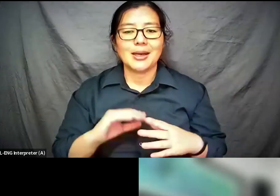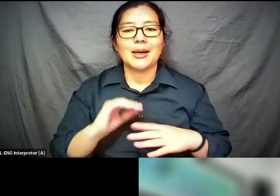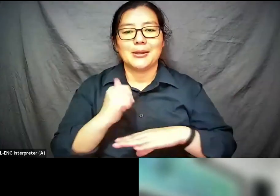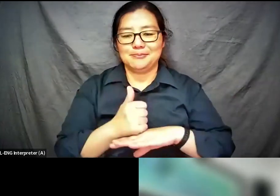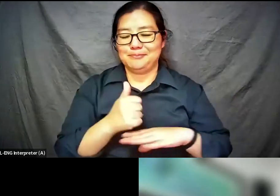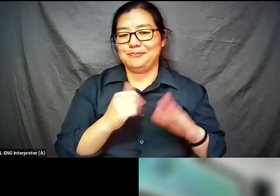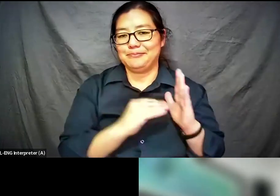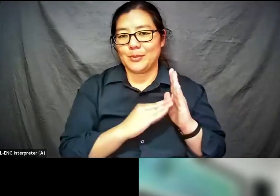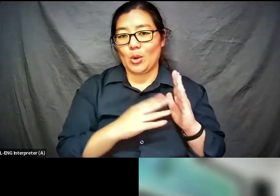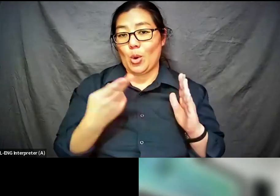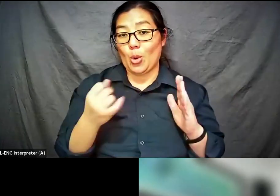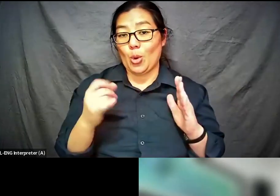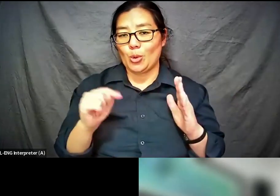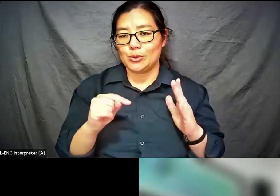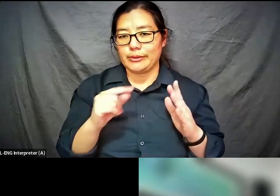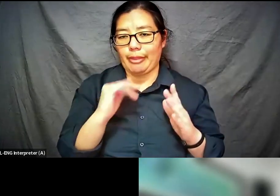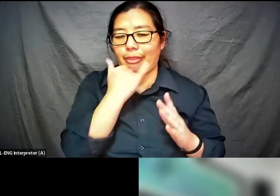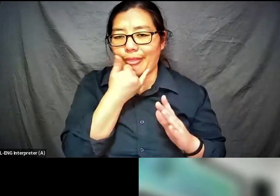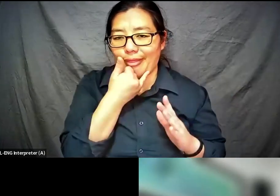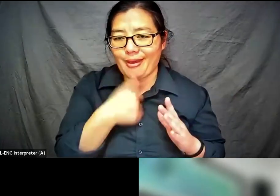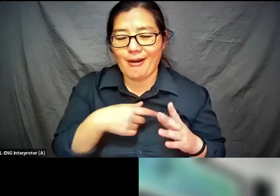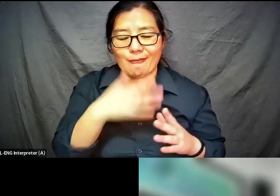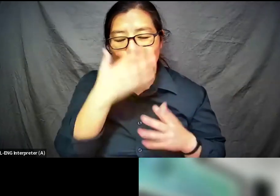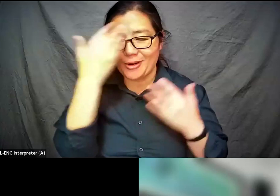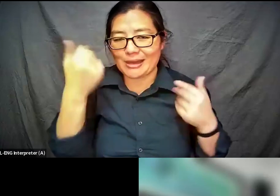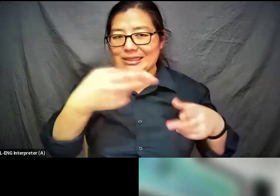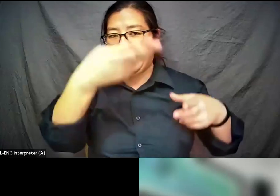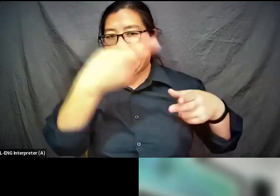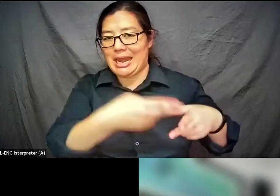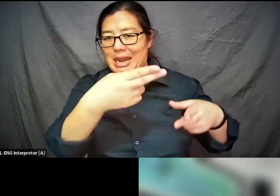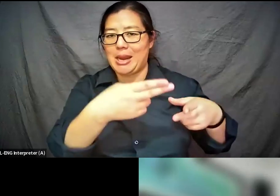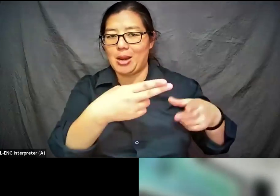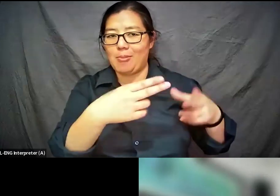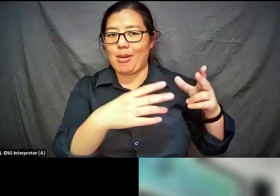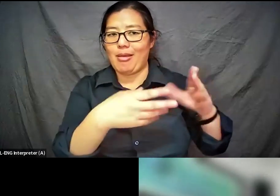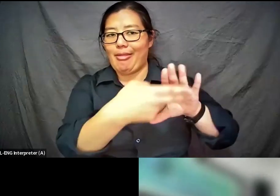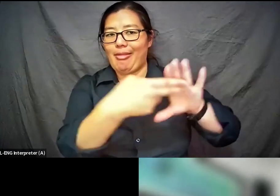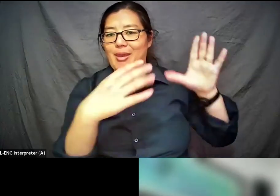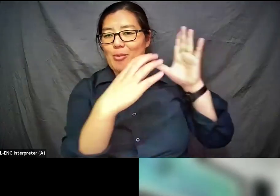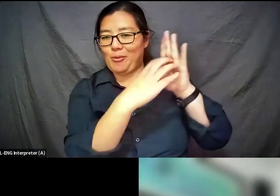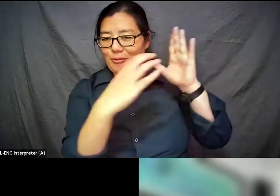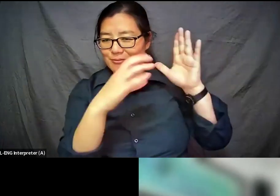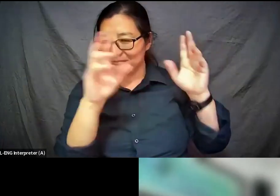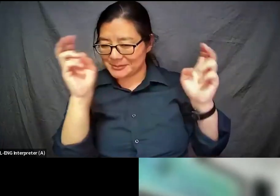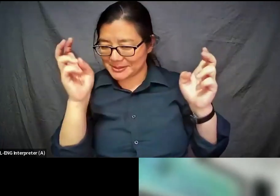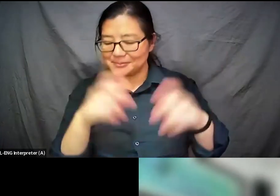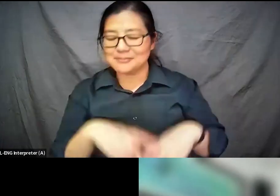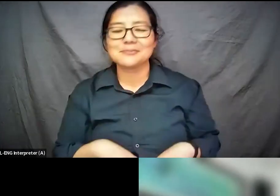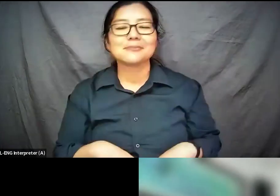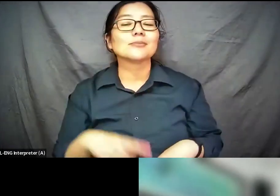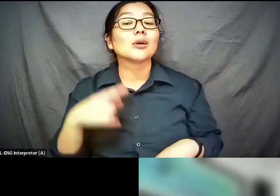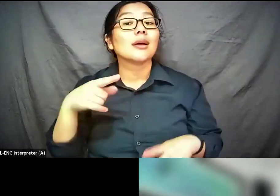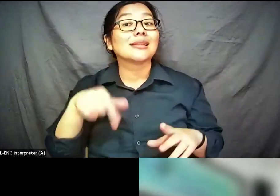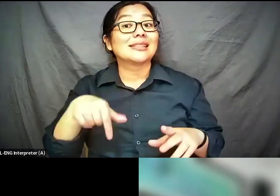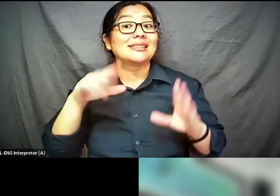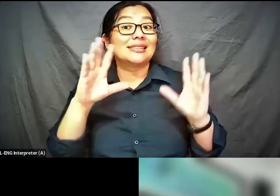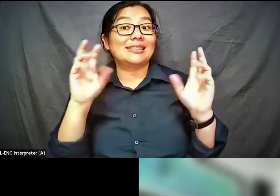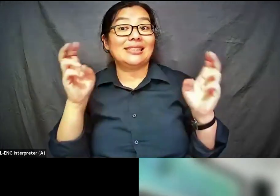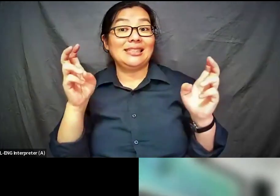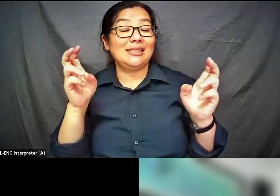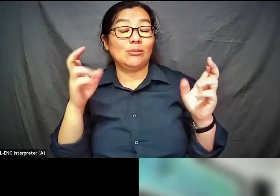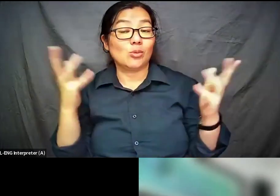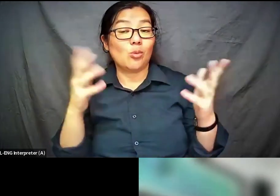really exploiting marginalized groups. And so I think that's why I'm really looking at this as a community archive. Like